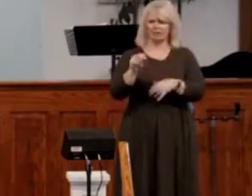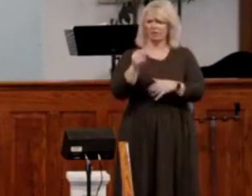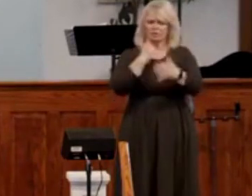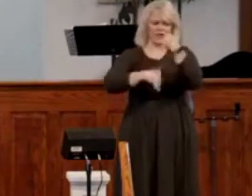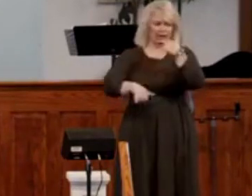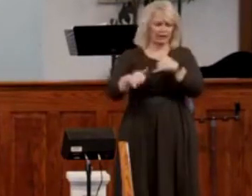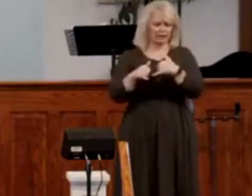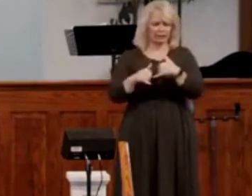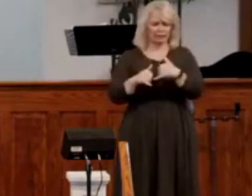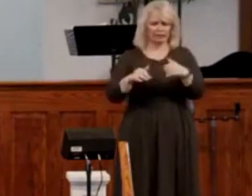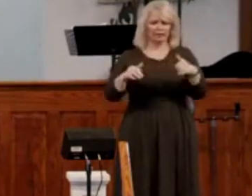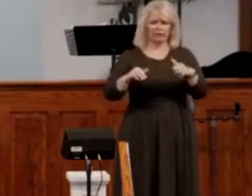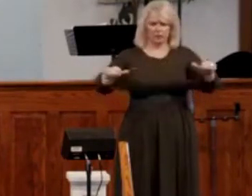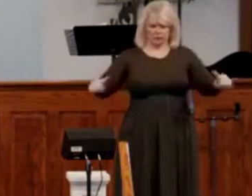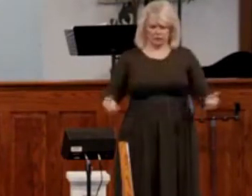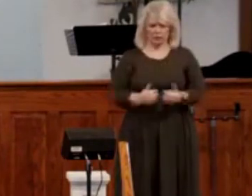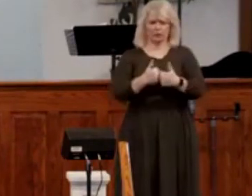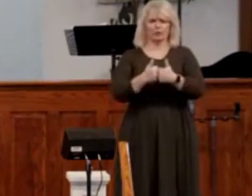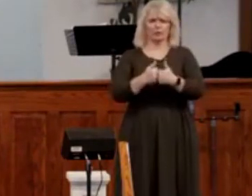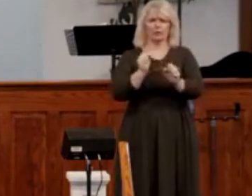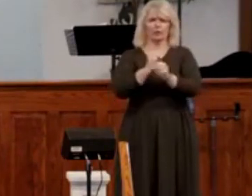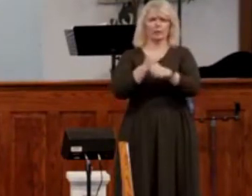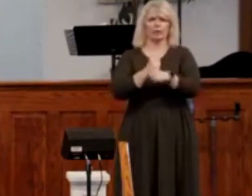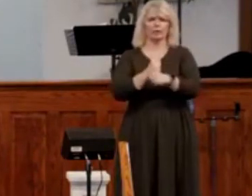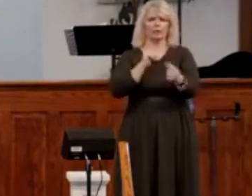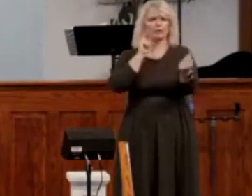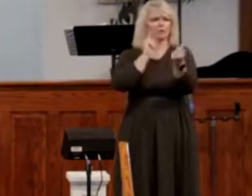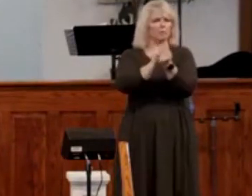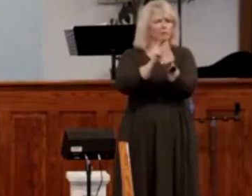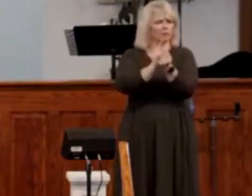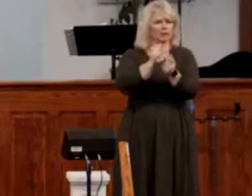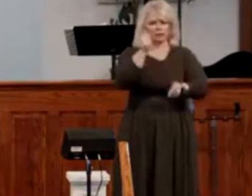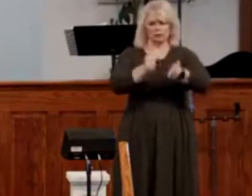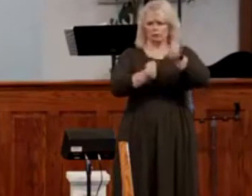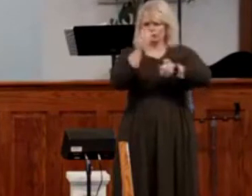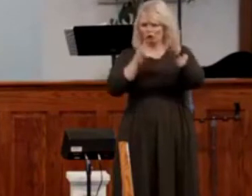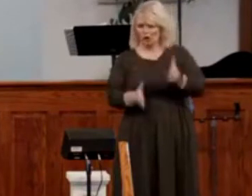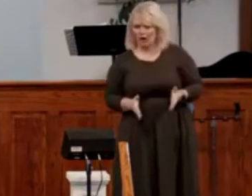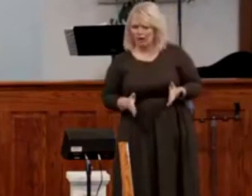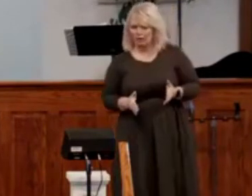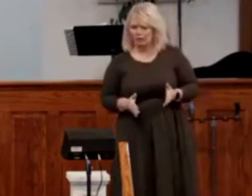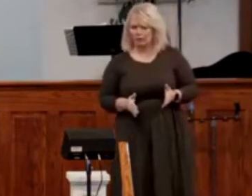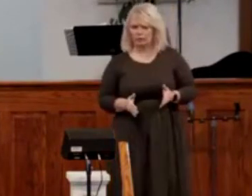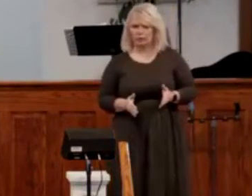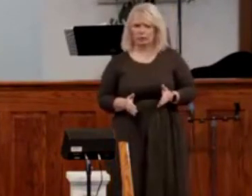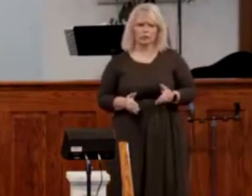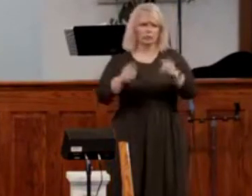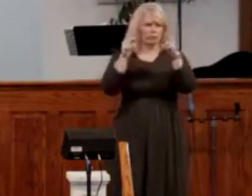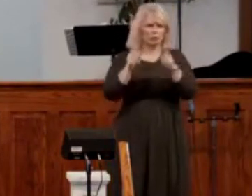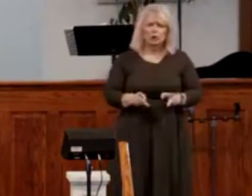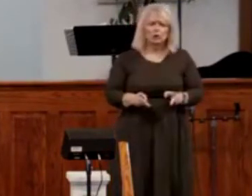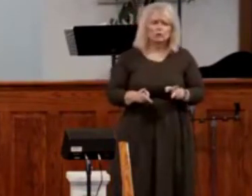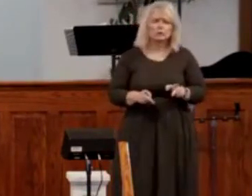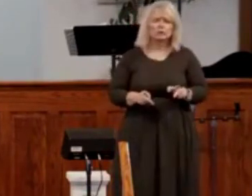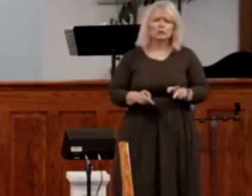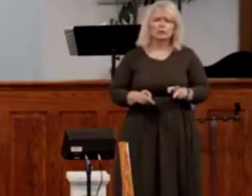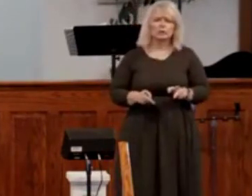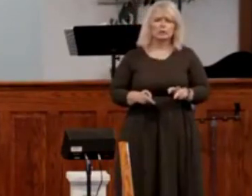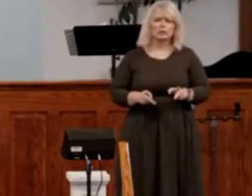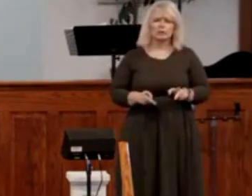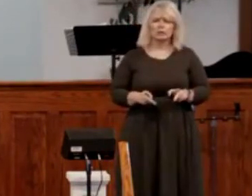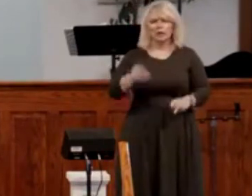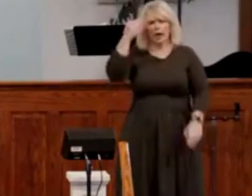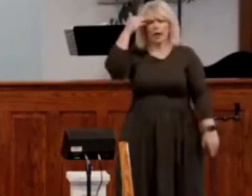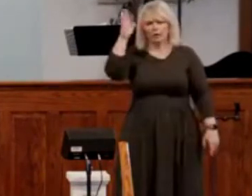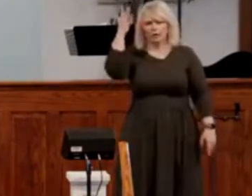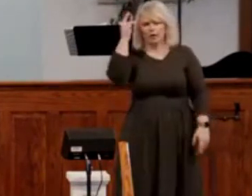accident. In fact, it was a car accident that made me meet that record driver or that body shop owner. Or I don't